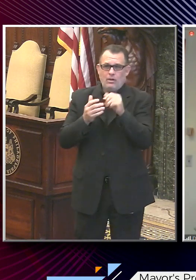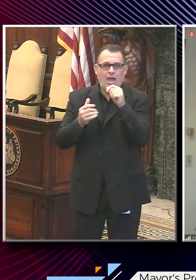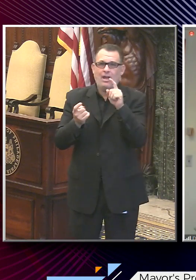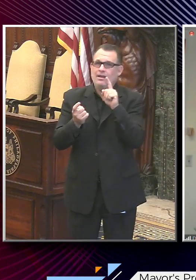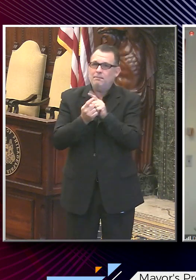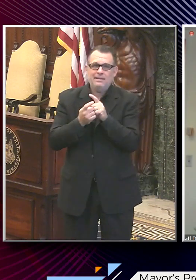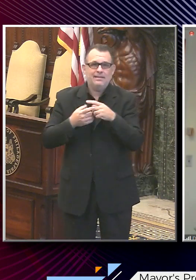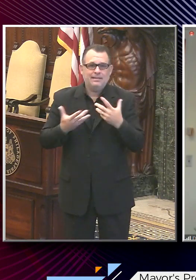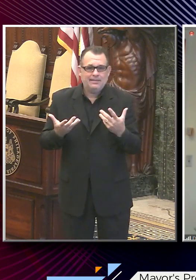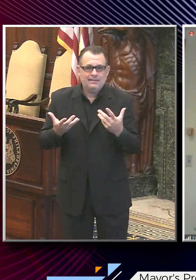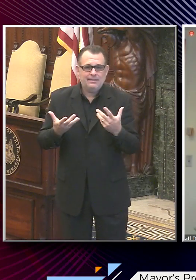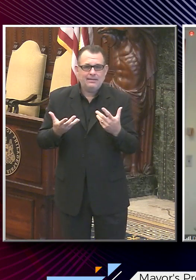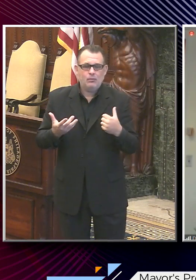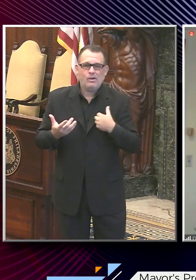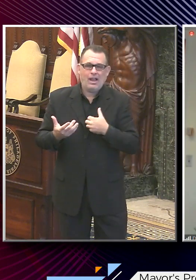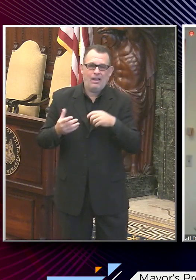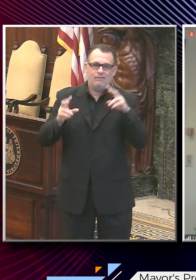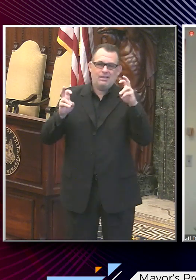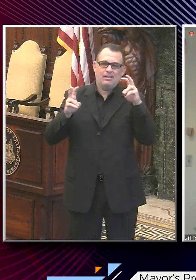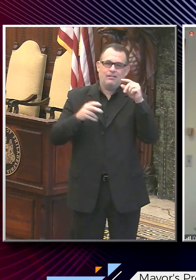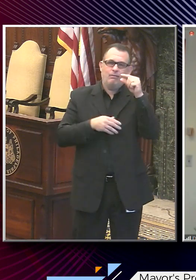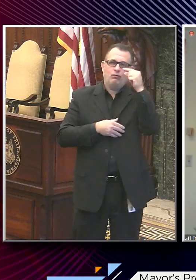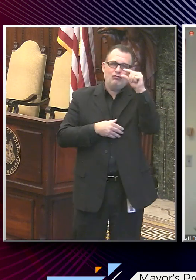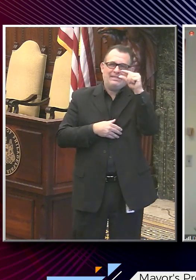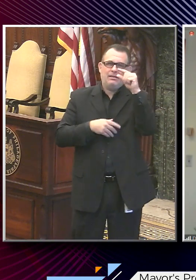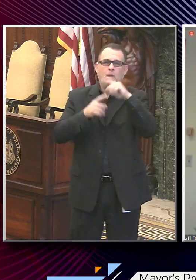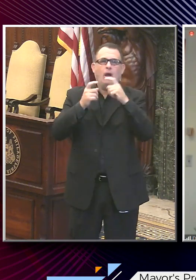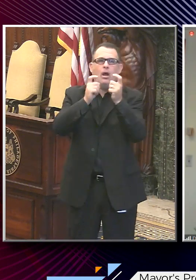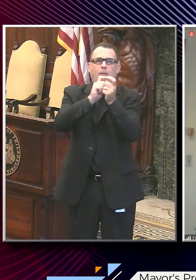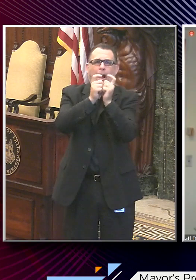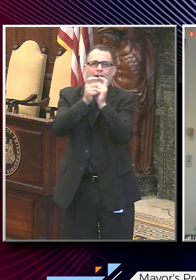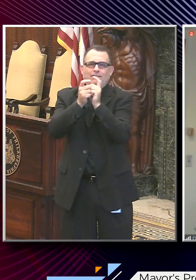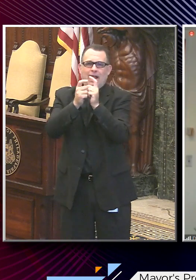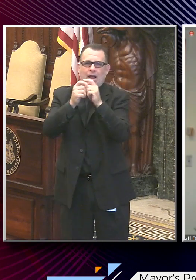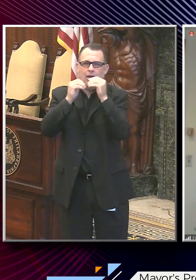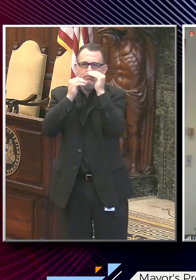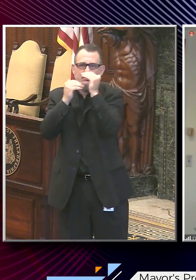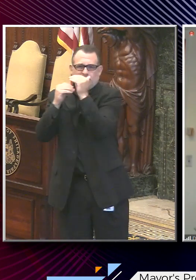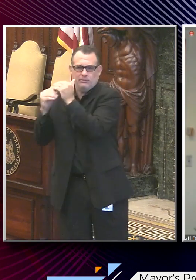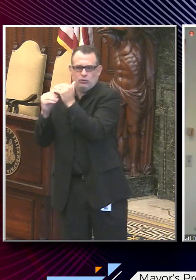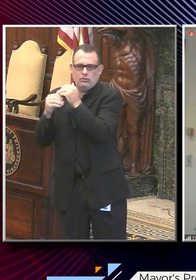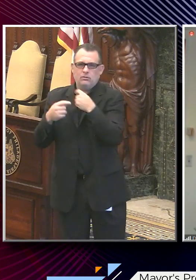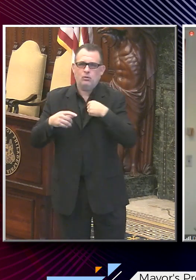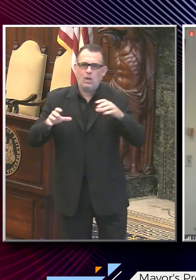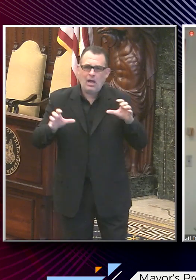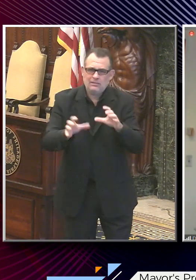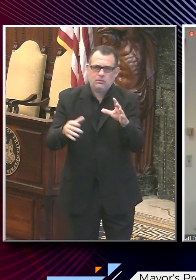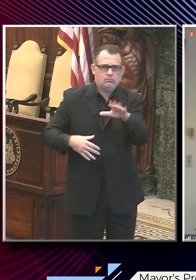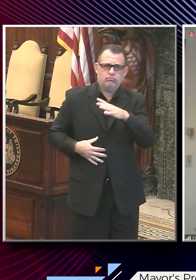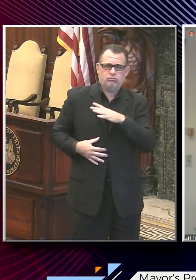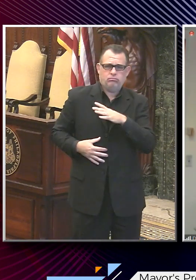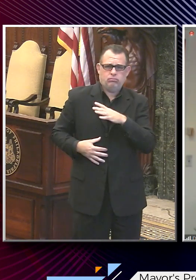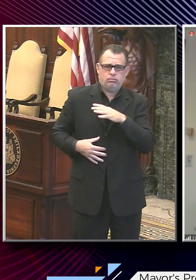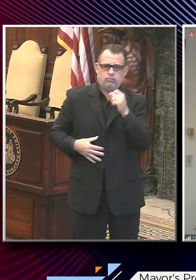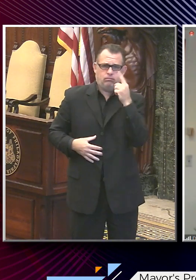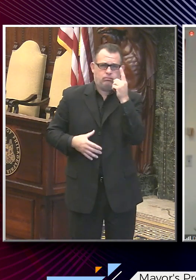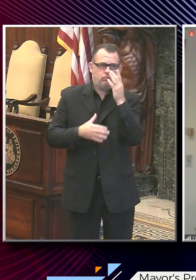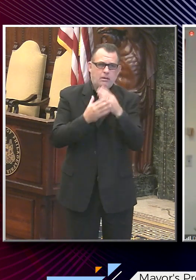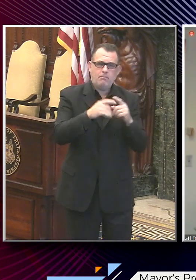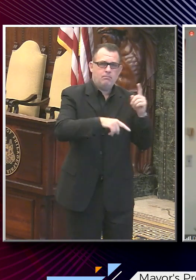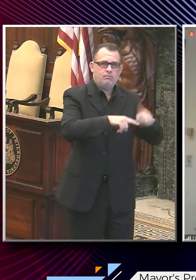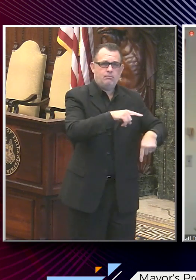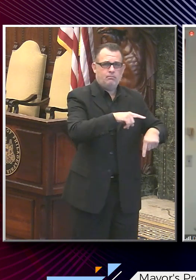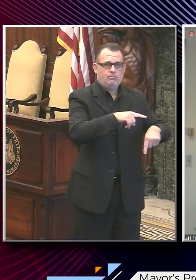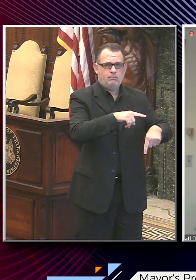modified restricted green in early July. We did not allow some activities that were permitted by the governor. In particular, we did not allow